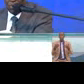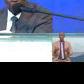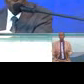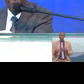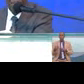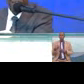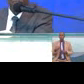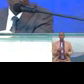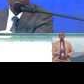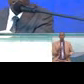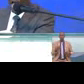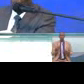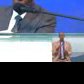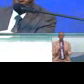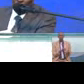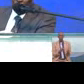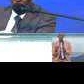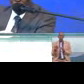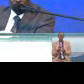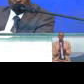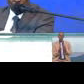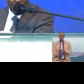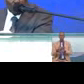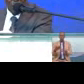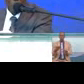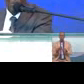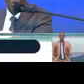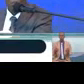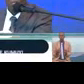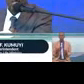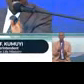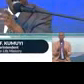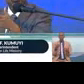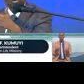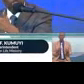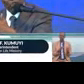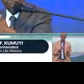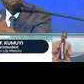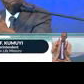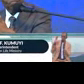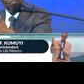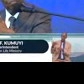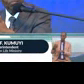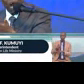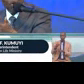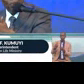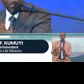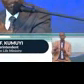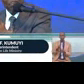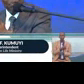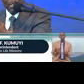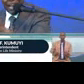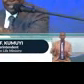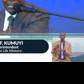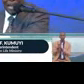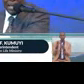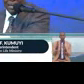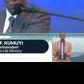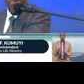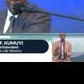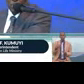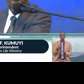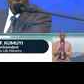now we turn away from sin and we turn to the Savior, and we receive him and